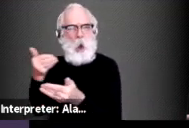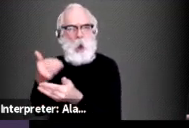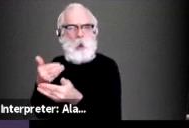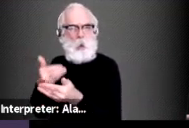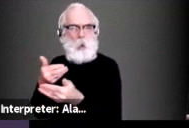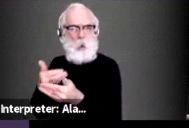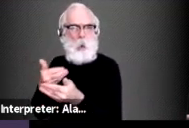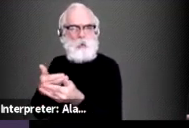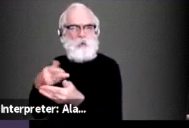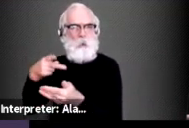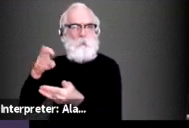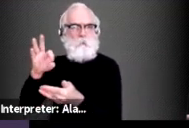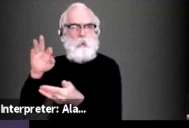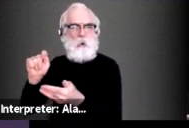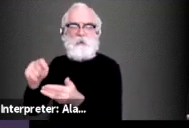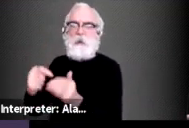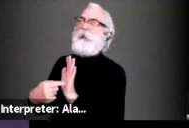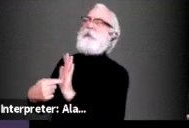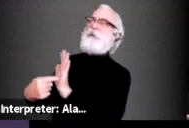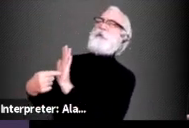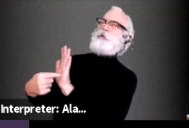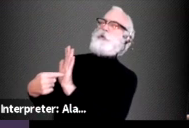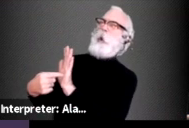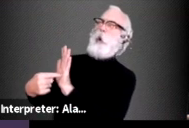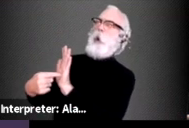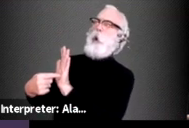claim before a prize court.